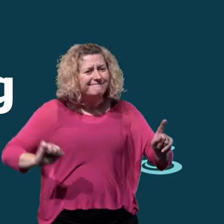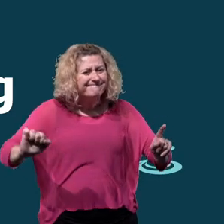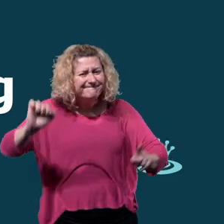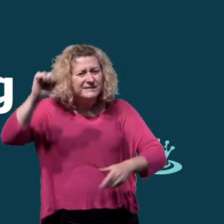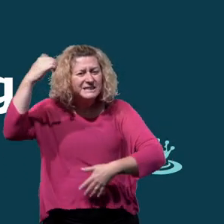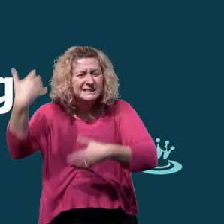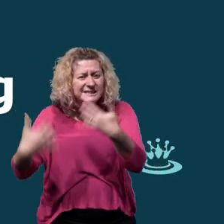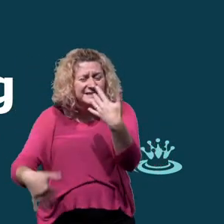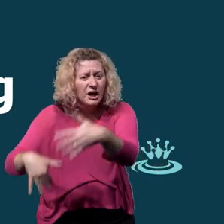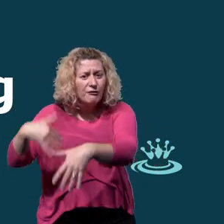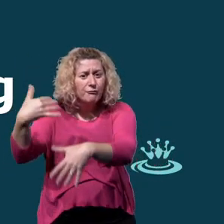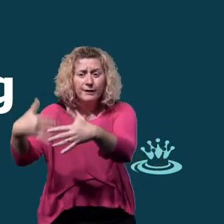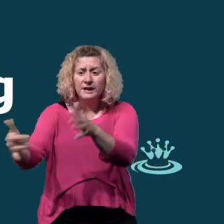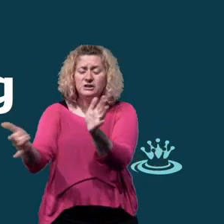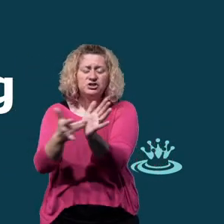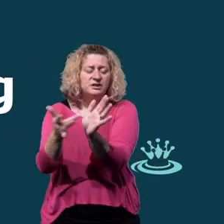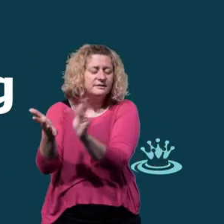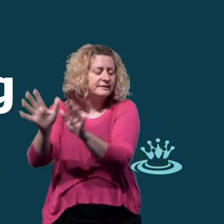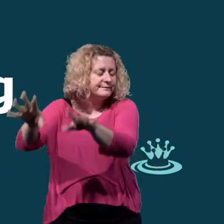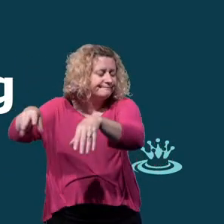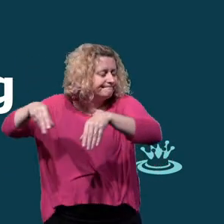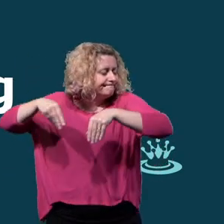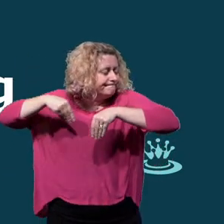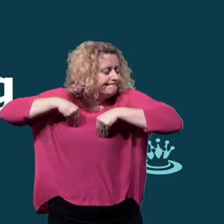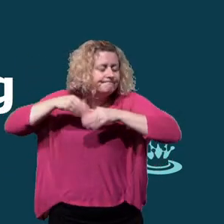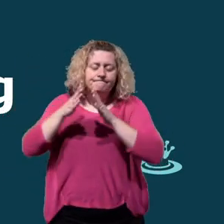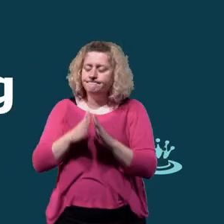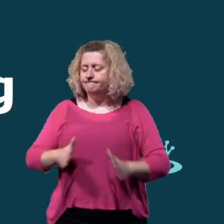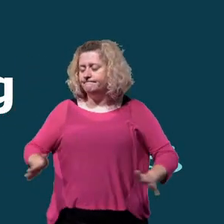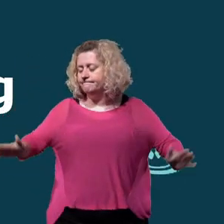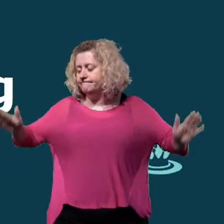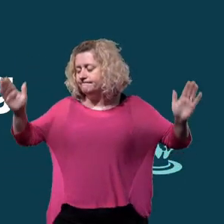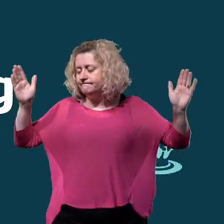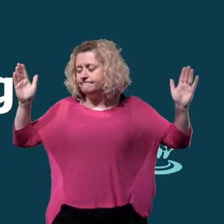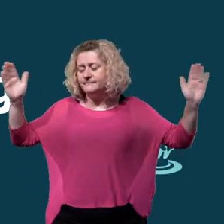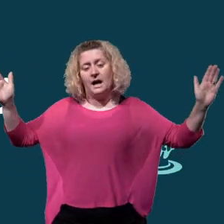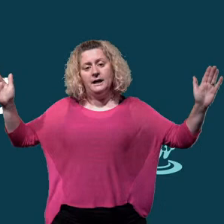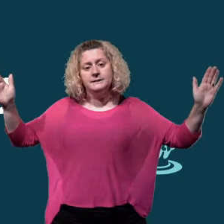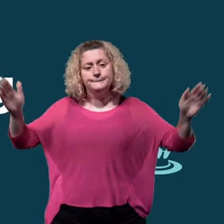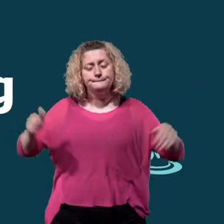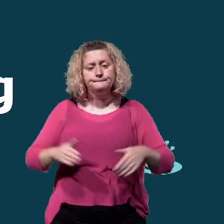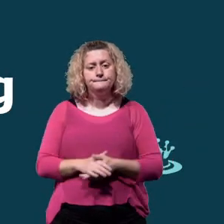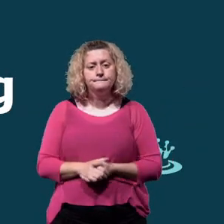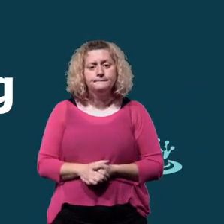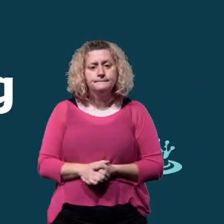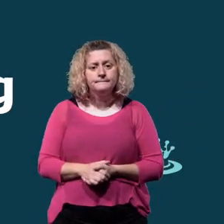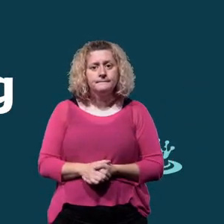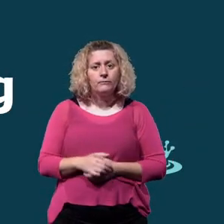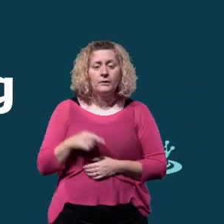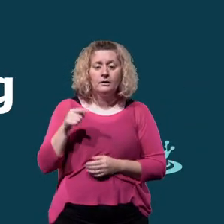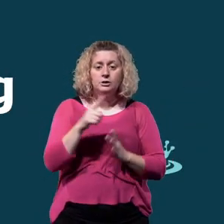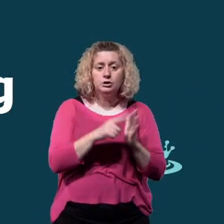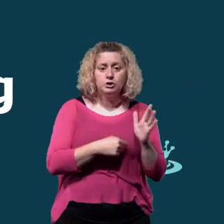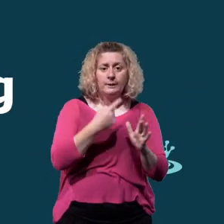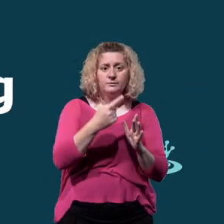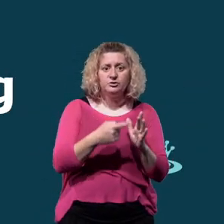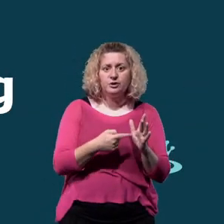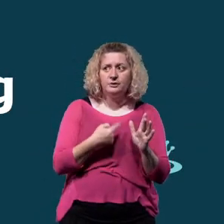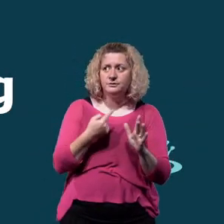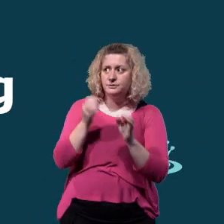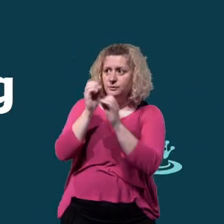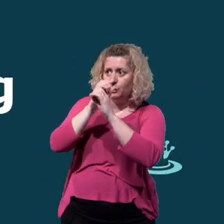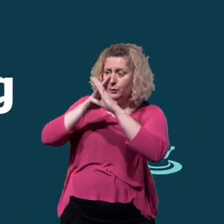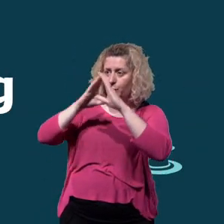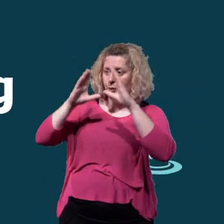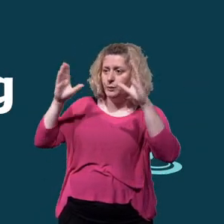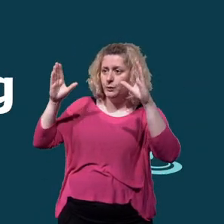And Jesus drank it as he died for us. And in time, as their eyes were opened, John drank it